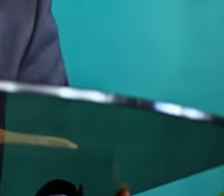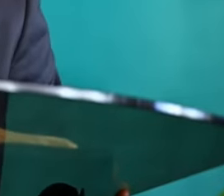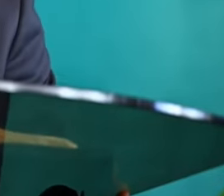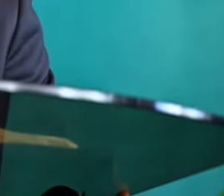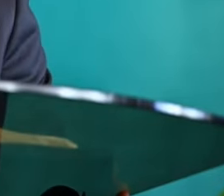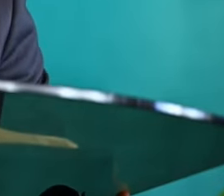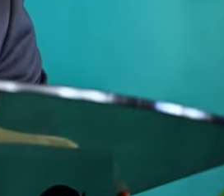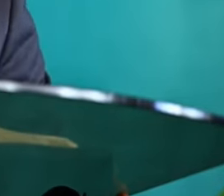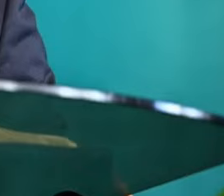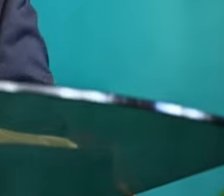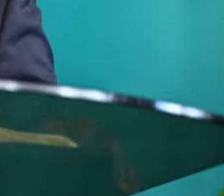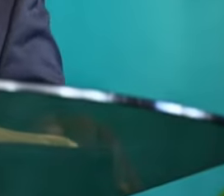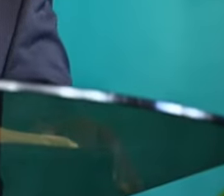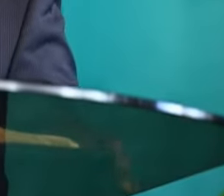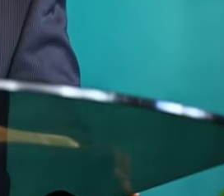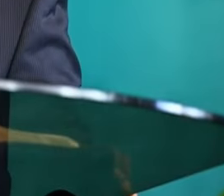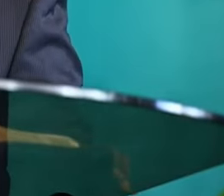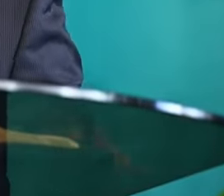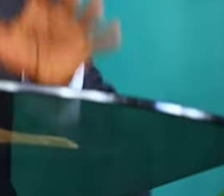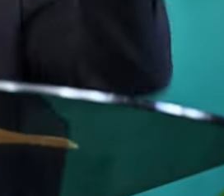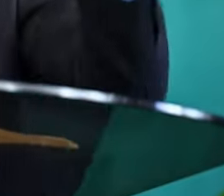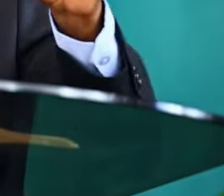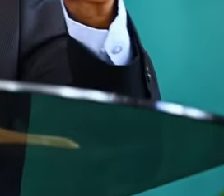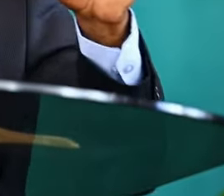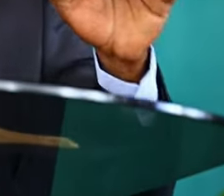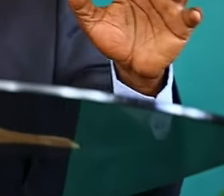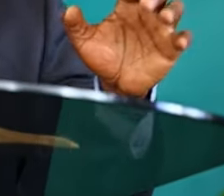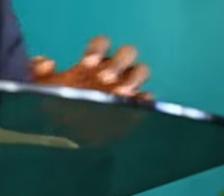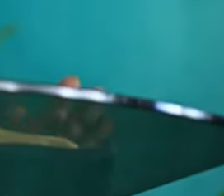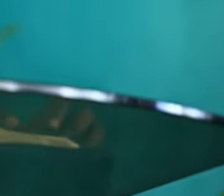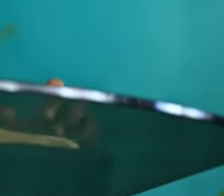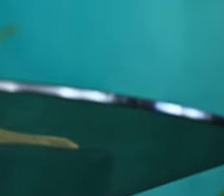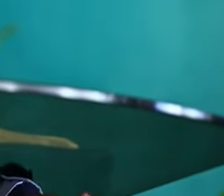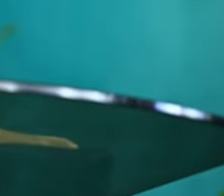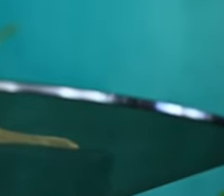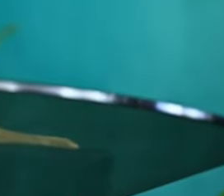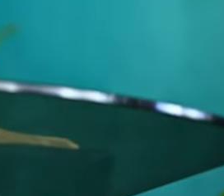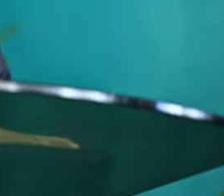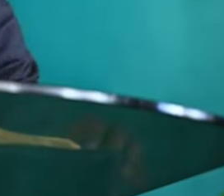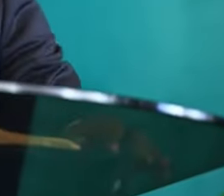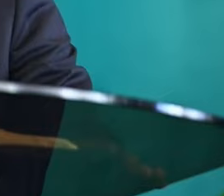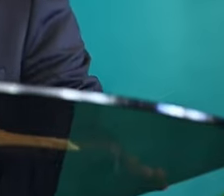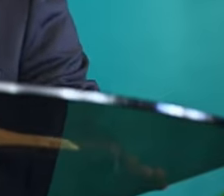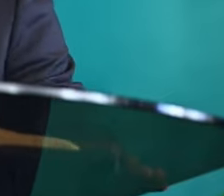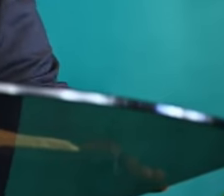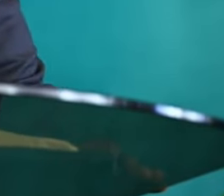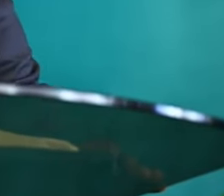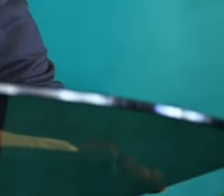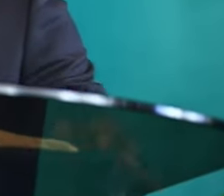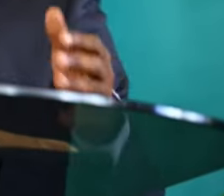feet. He climbed using his hands and using his feet. What does that